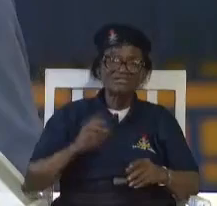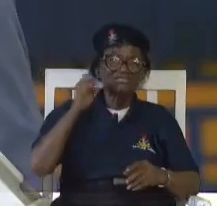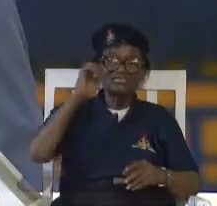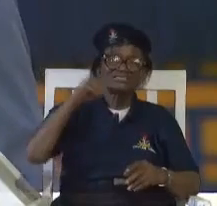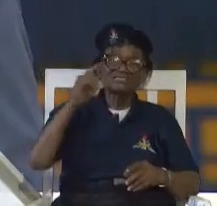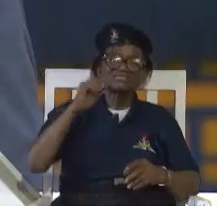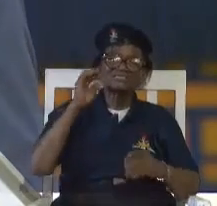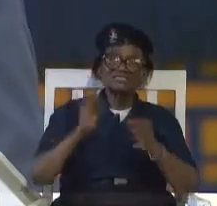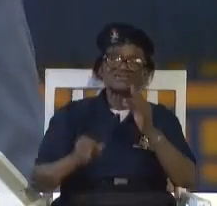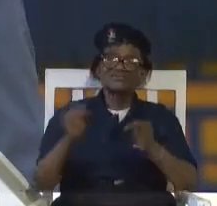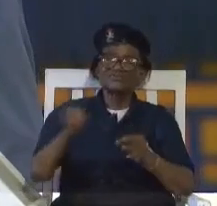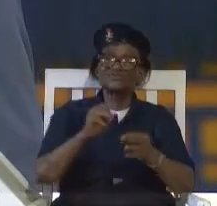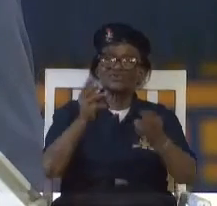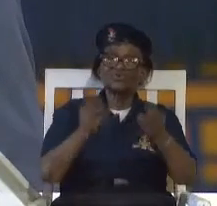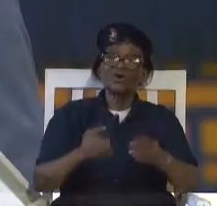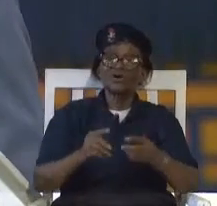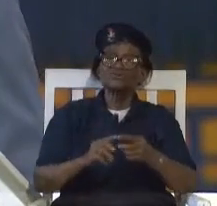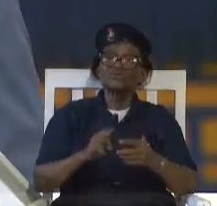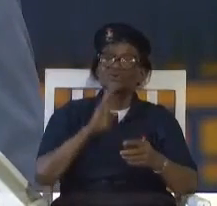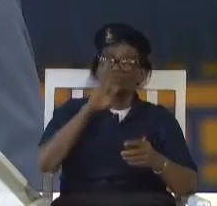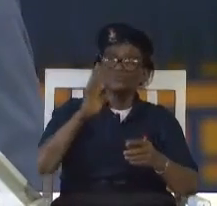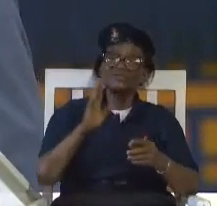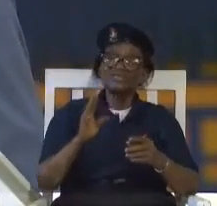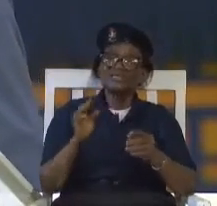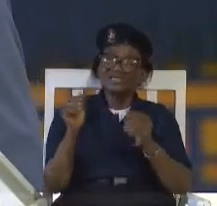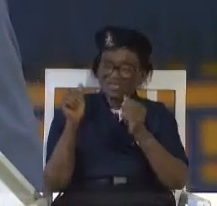want to be cold, be cold.